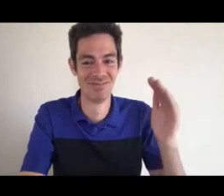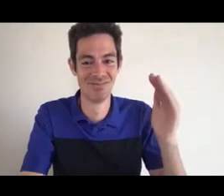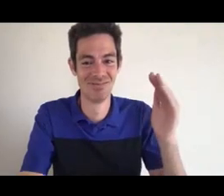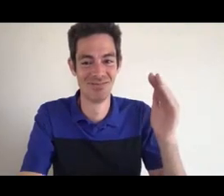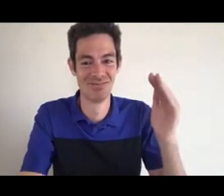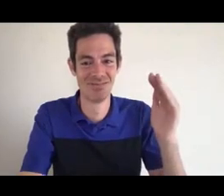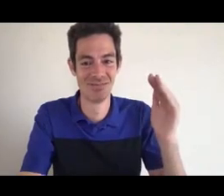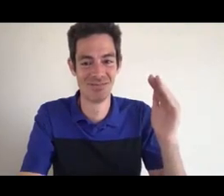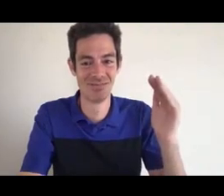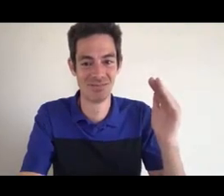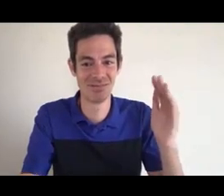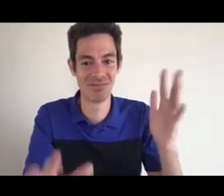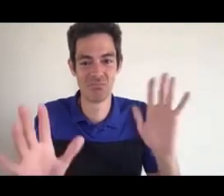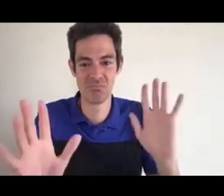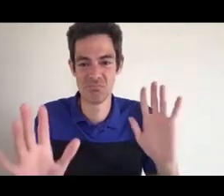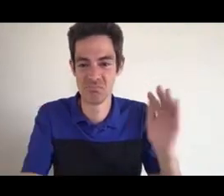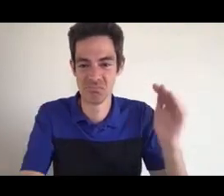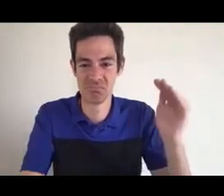That's good.